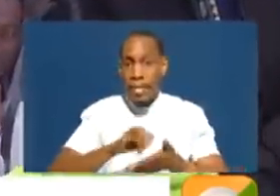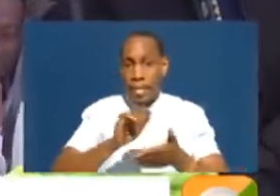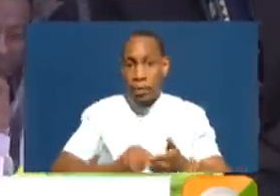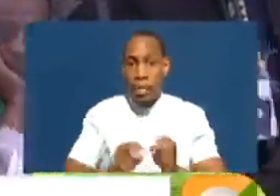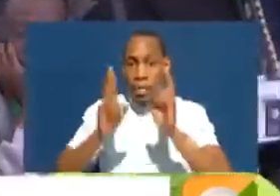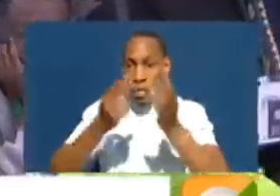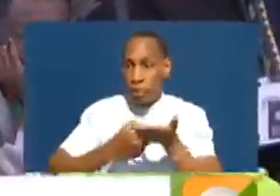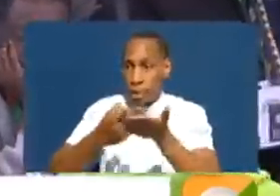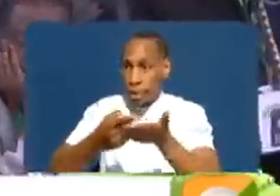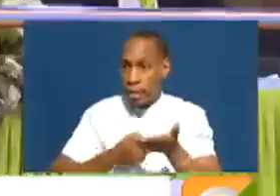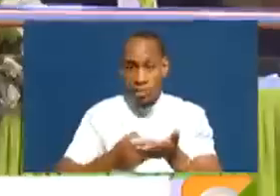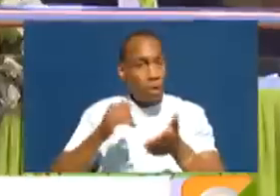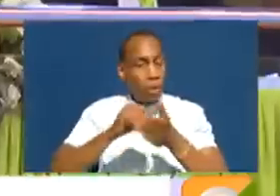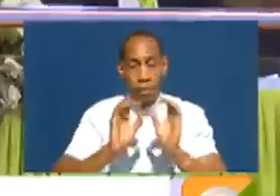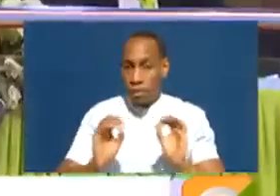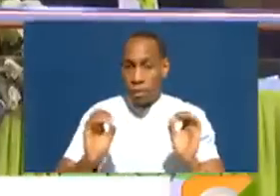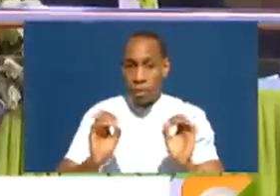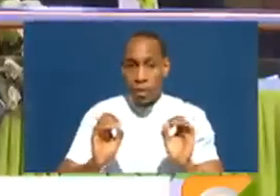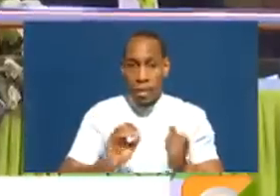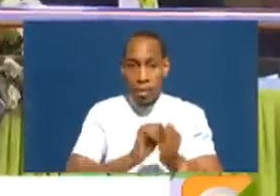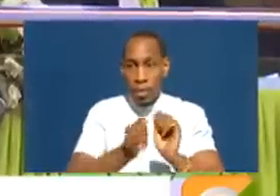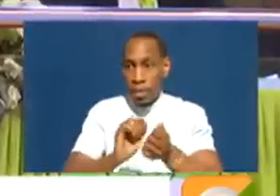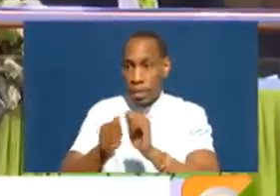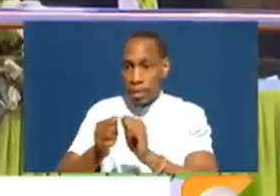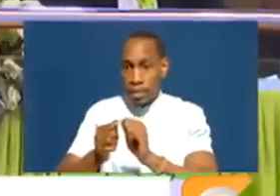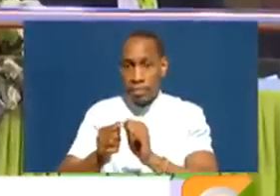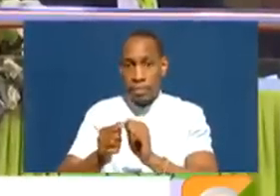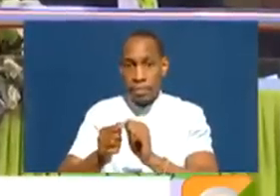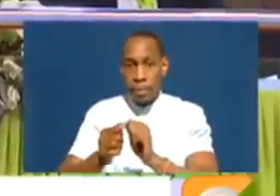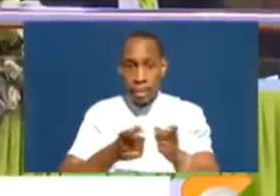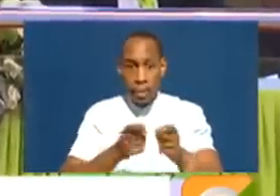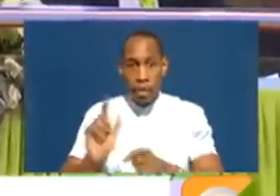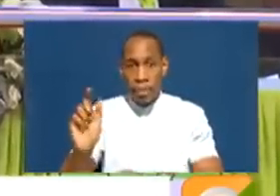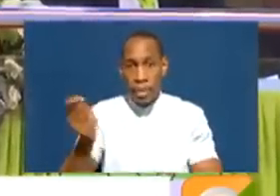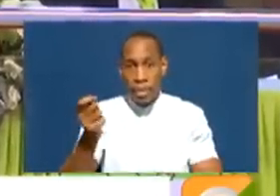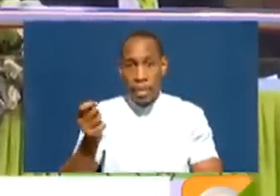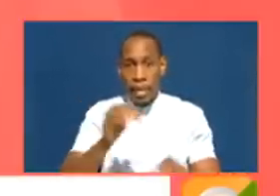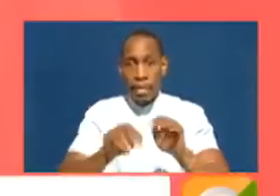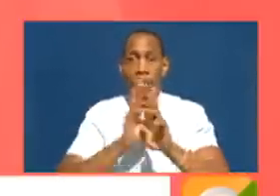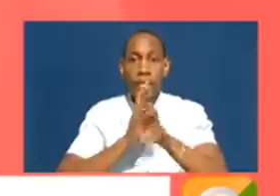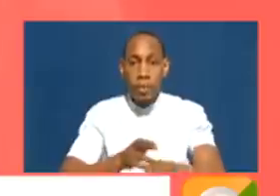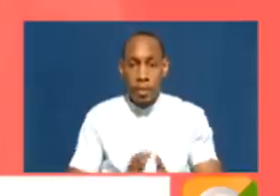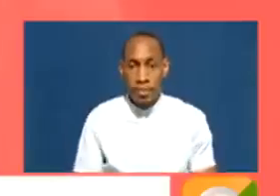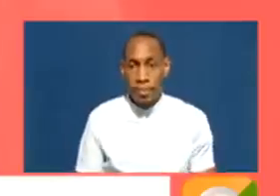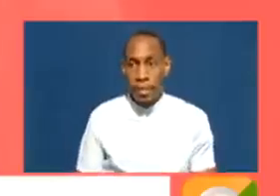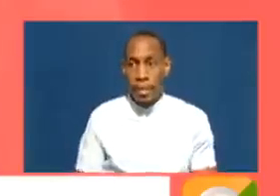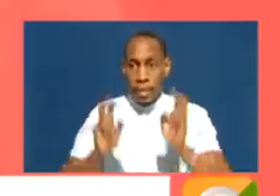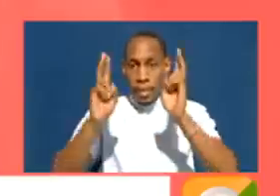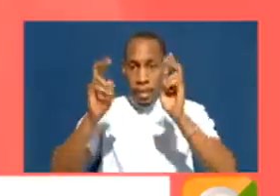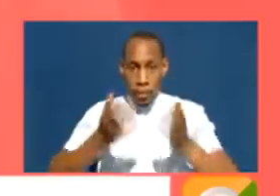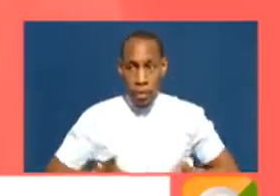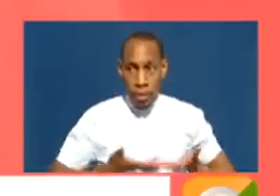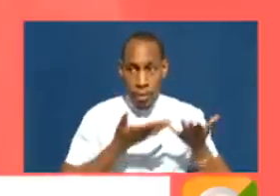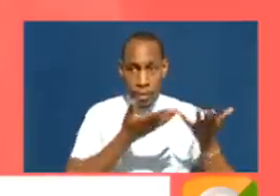subject of the discussion had nothing to do with the moderation or alteration of the presidential results. The issue I'd brought up with